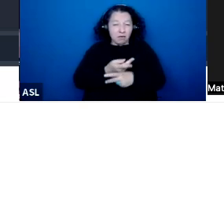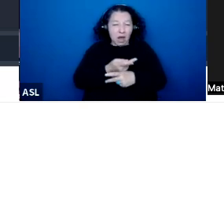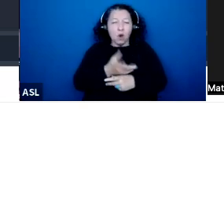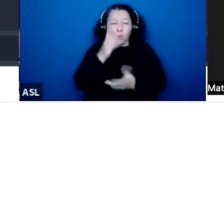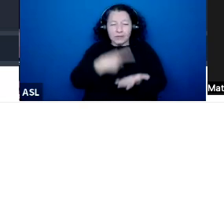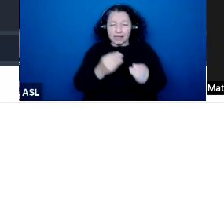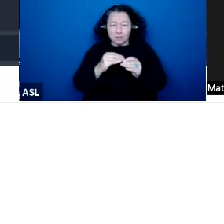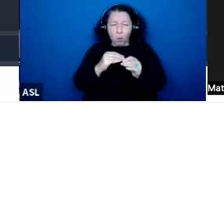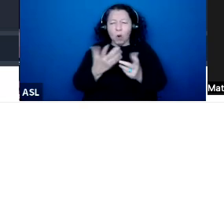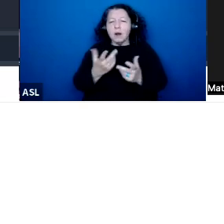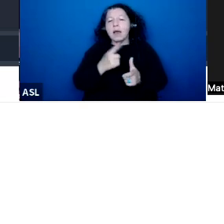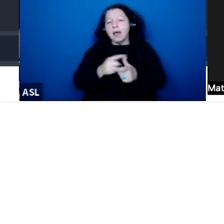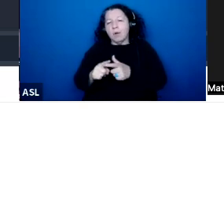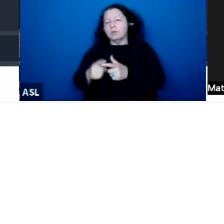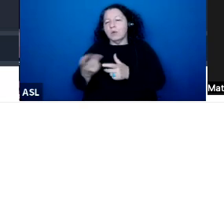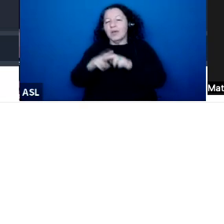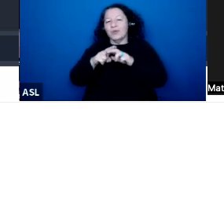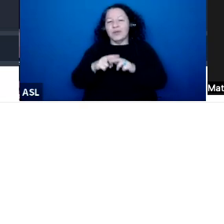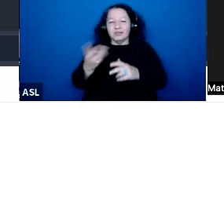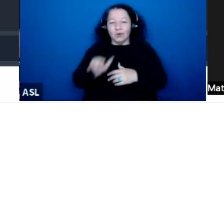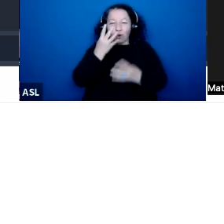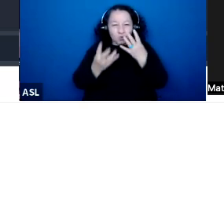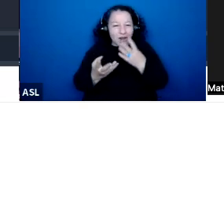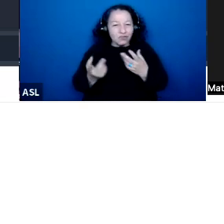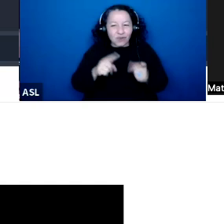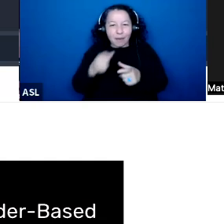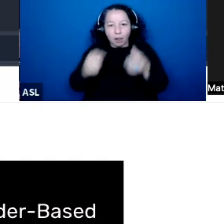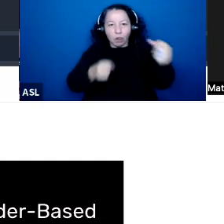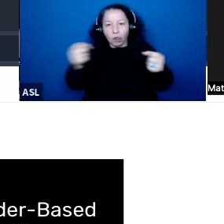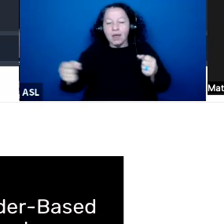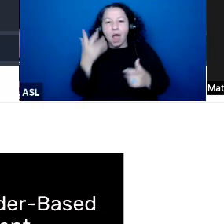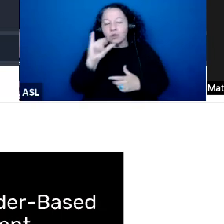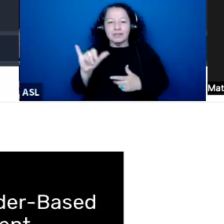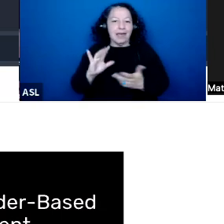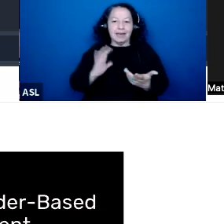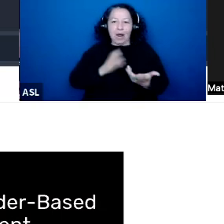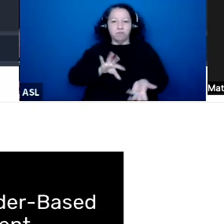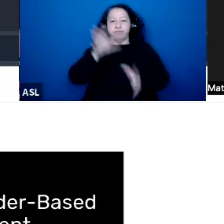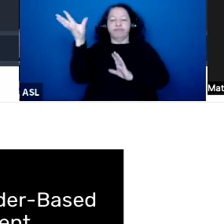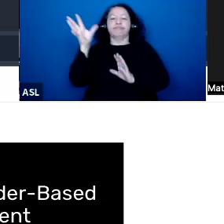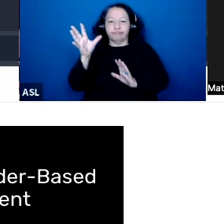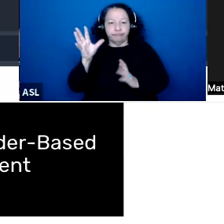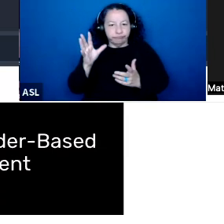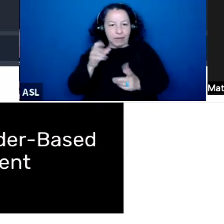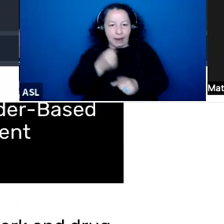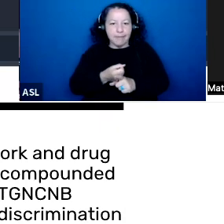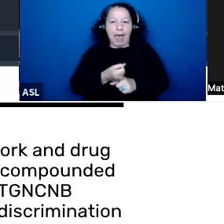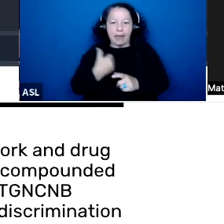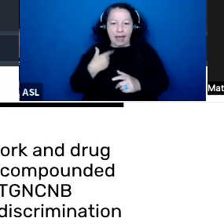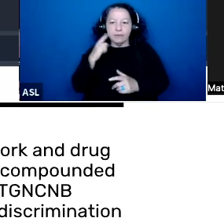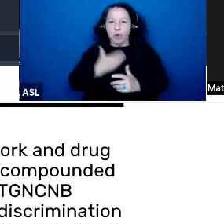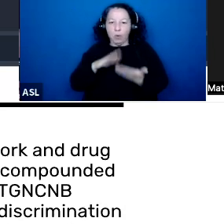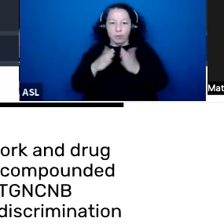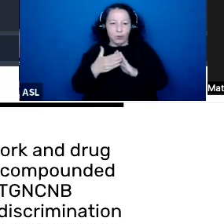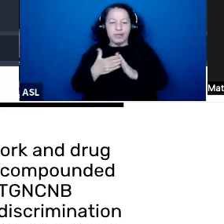also the increase in incarceration and what does that actually look like and the devastating impacts on our community. We know that this